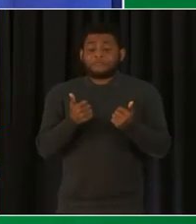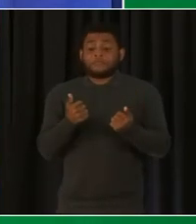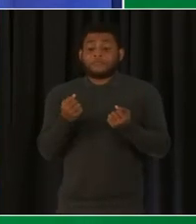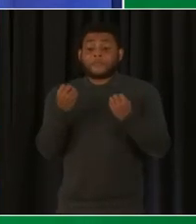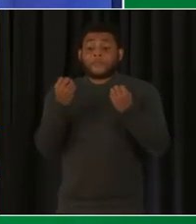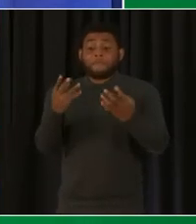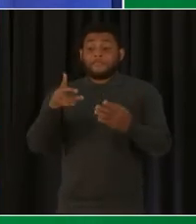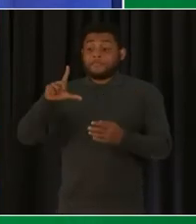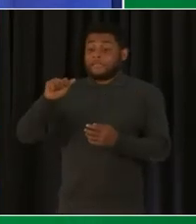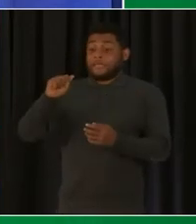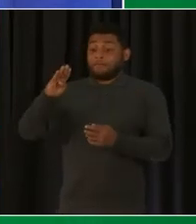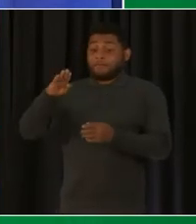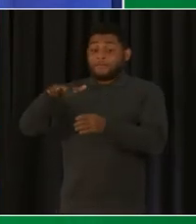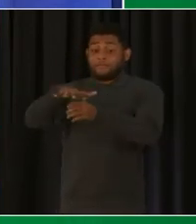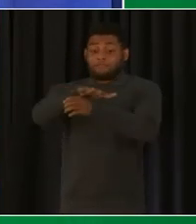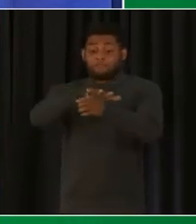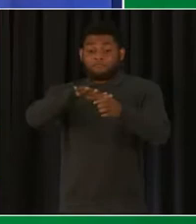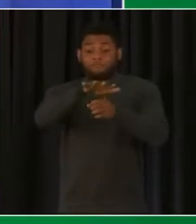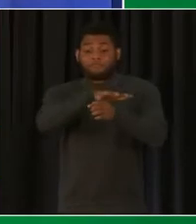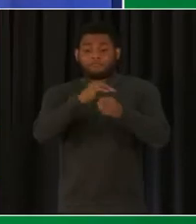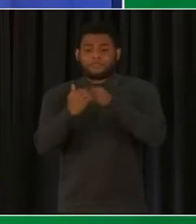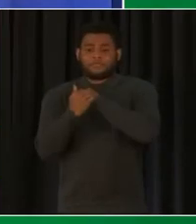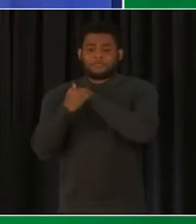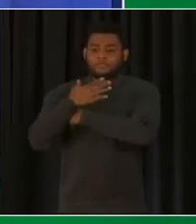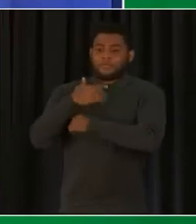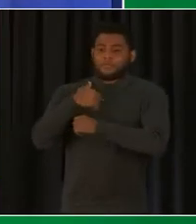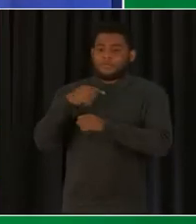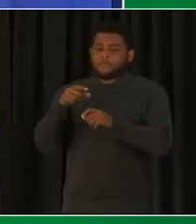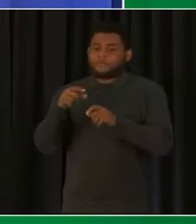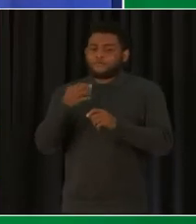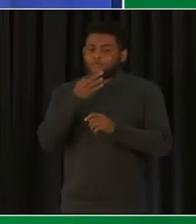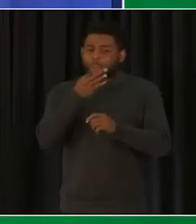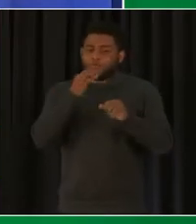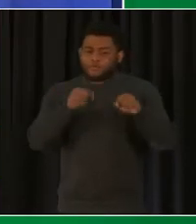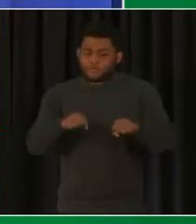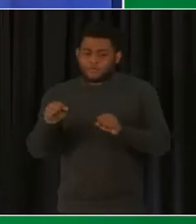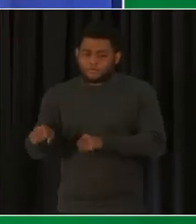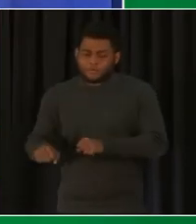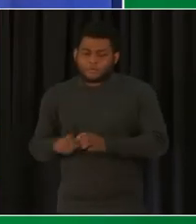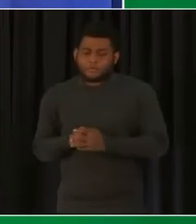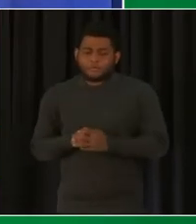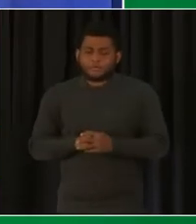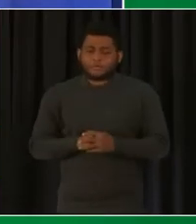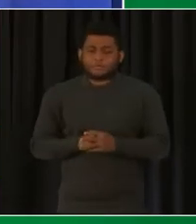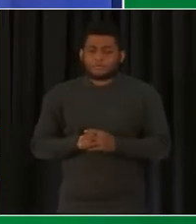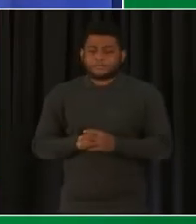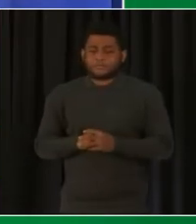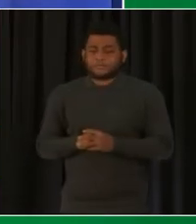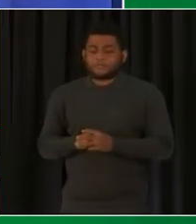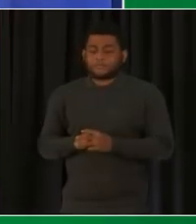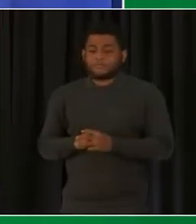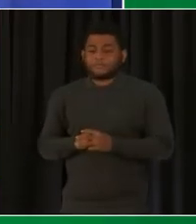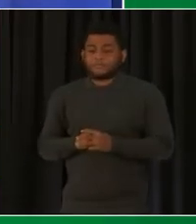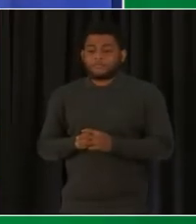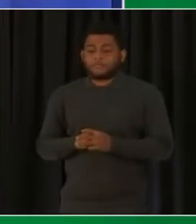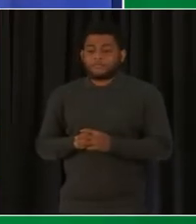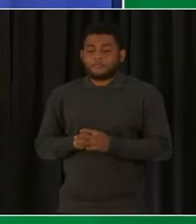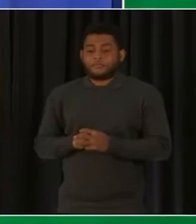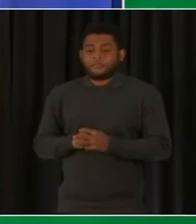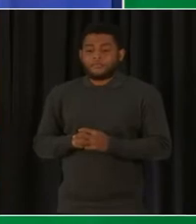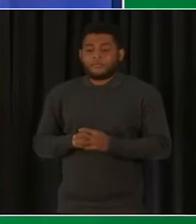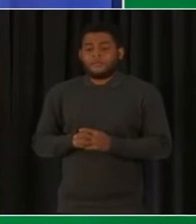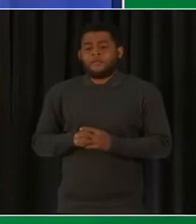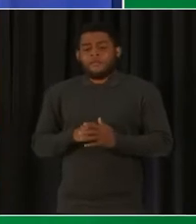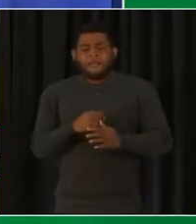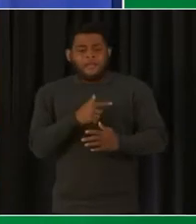commercial labs available around the city. And Dr. Elliott, not sure if you want to add anything else. Pretty comprehensive. I would just